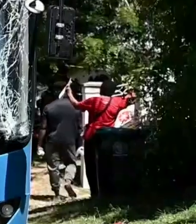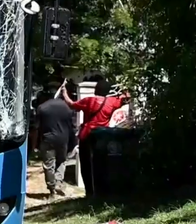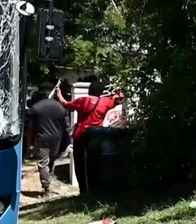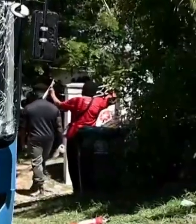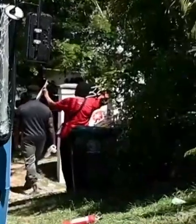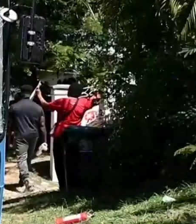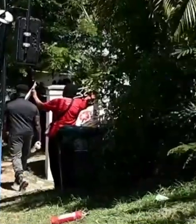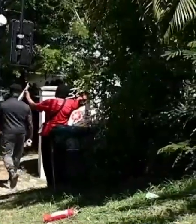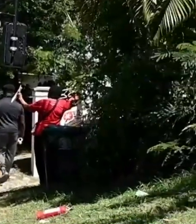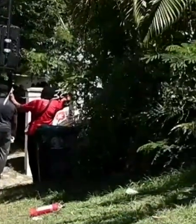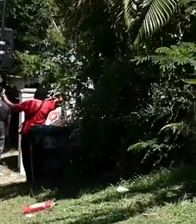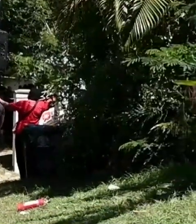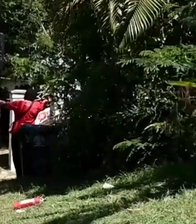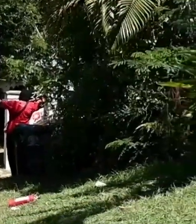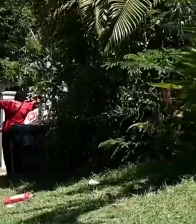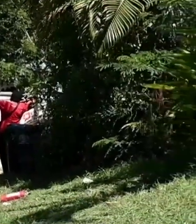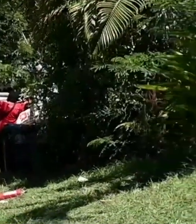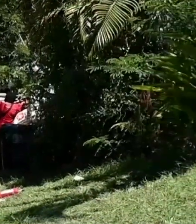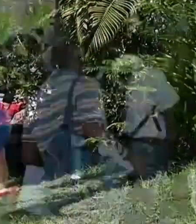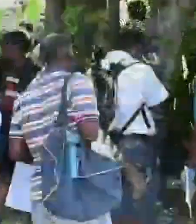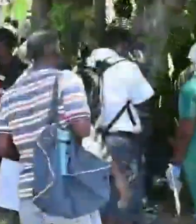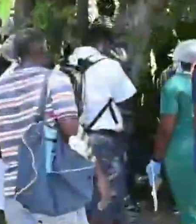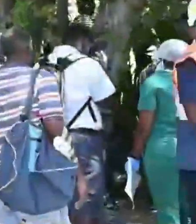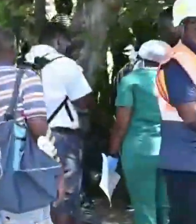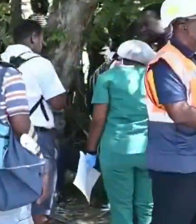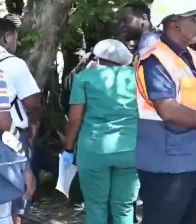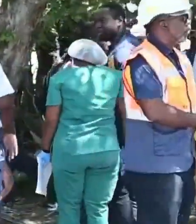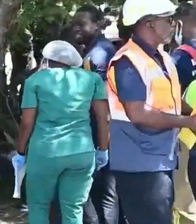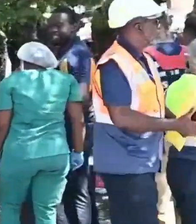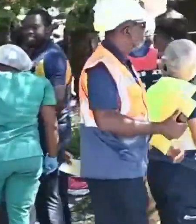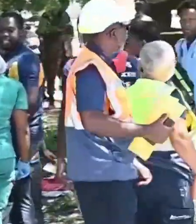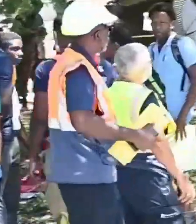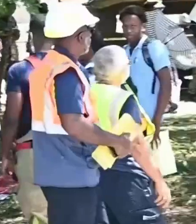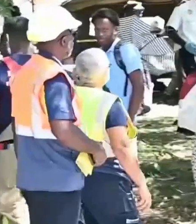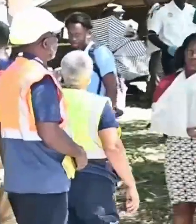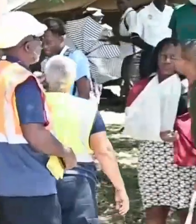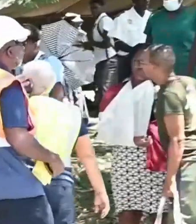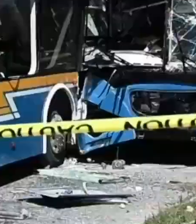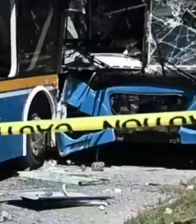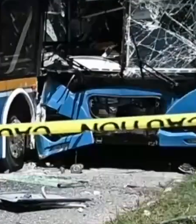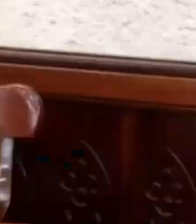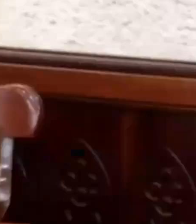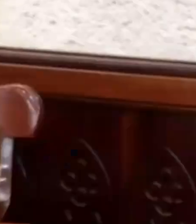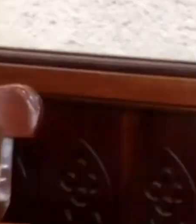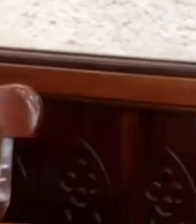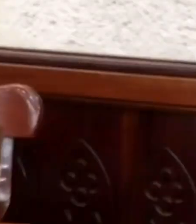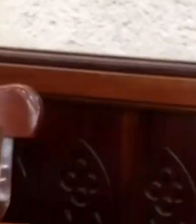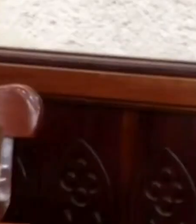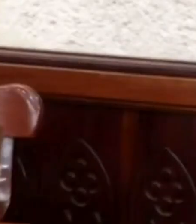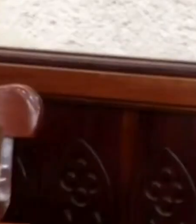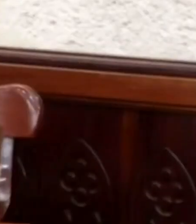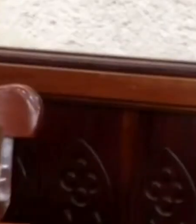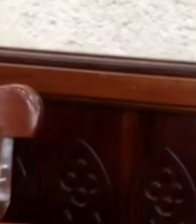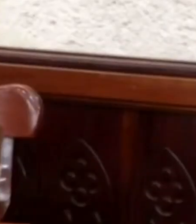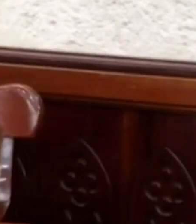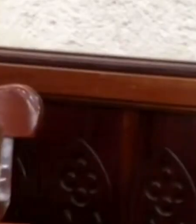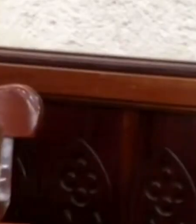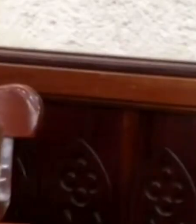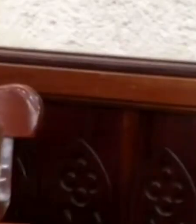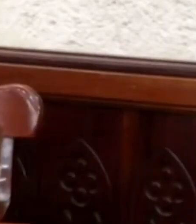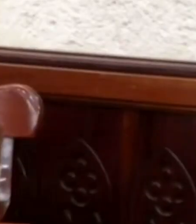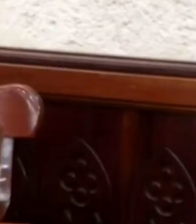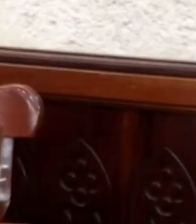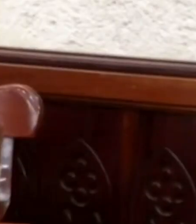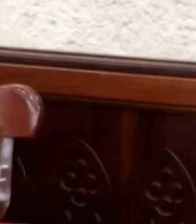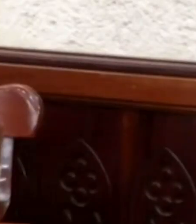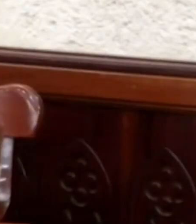transport board buses collide, resulting in a mass casualty accident. The Road Traffic Act being amended so some